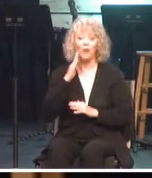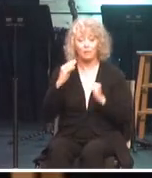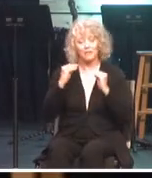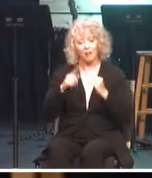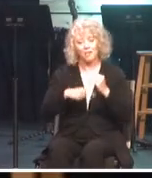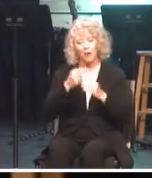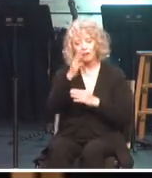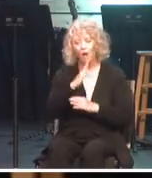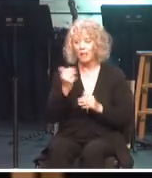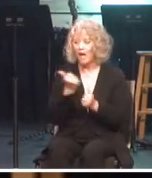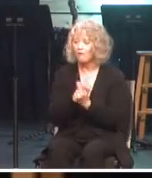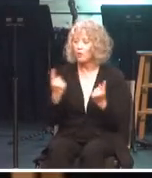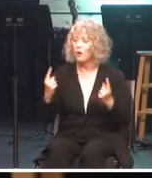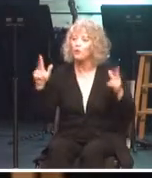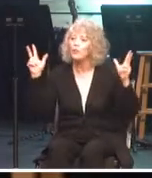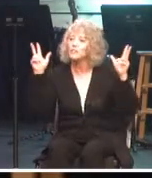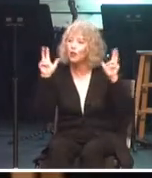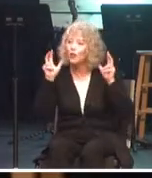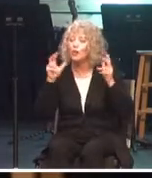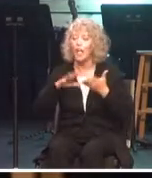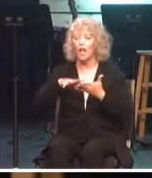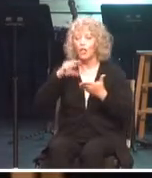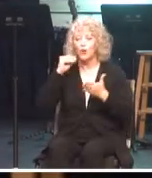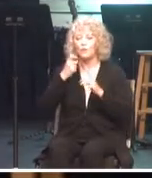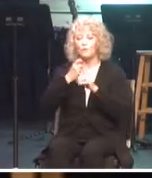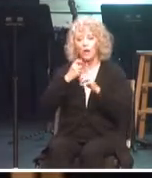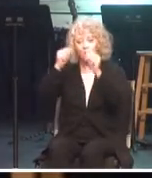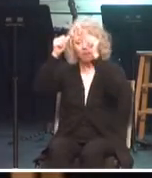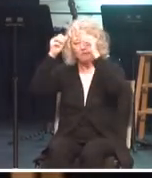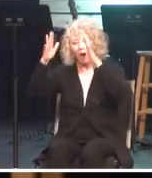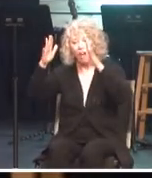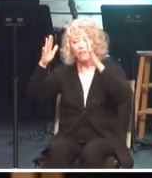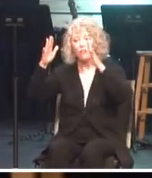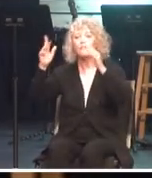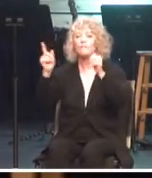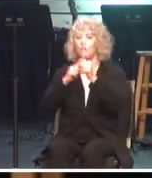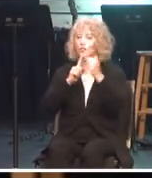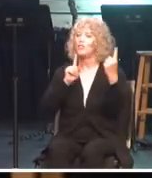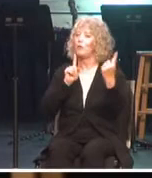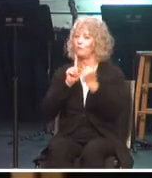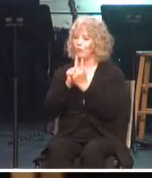Everyone who has heard and learned from the Father comes to me.